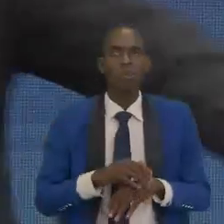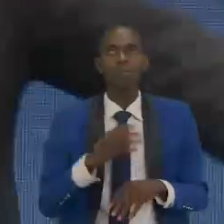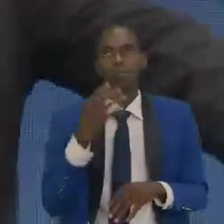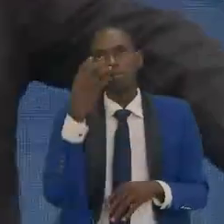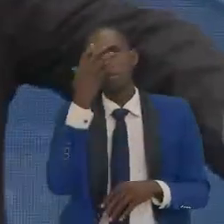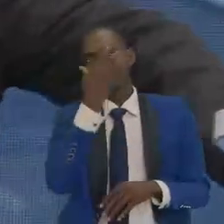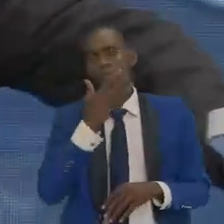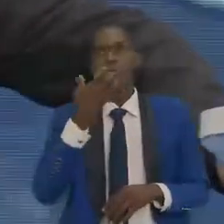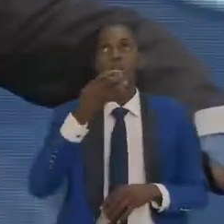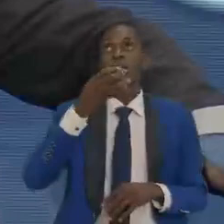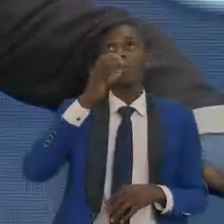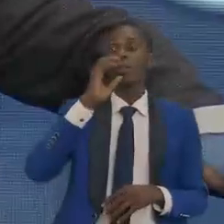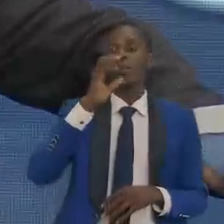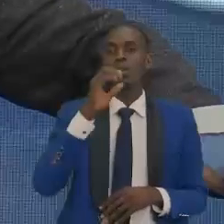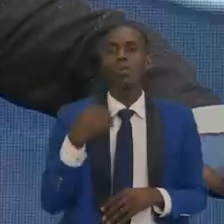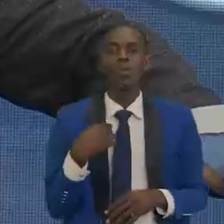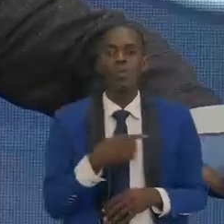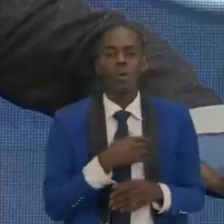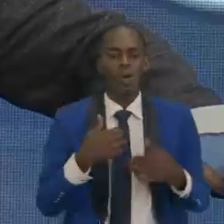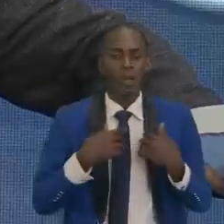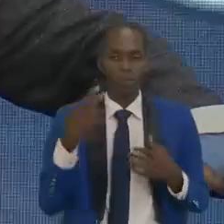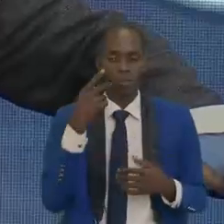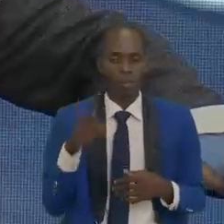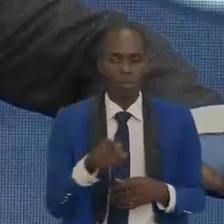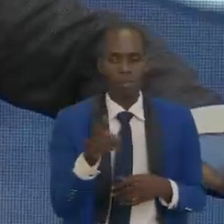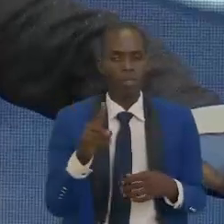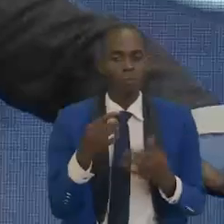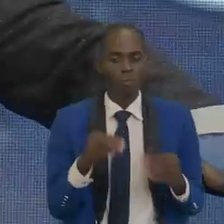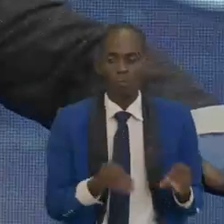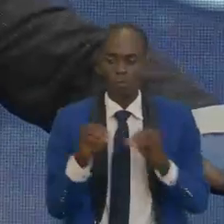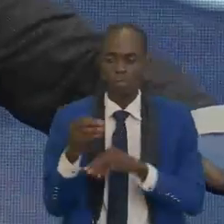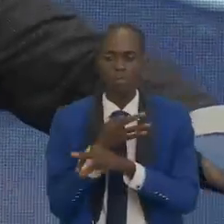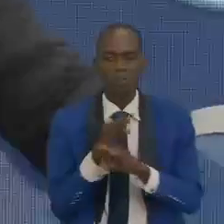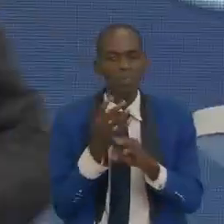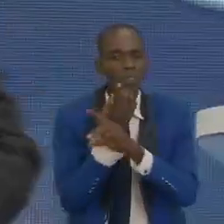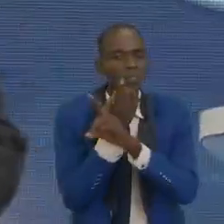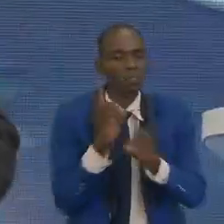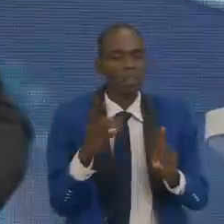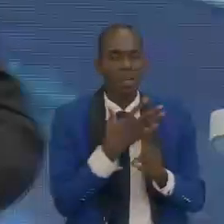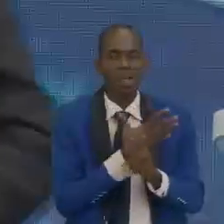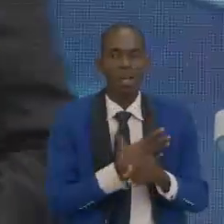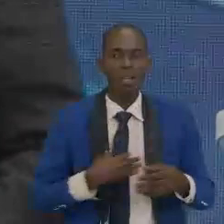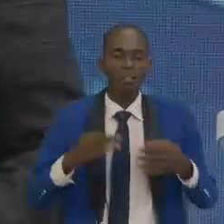We've seen them set free, delivered, and released.